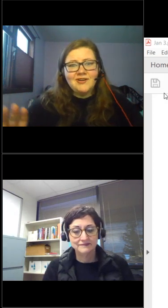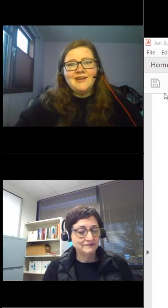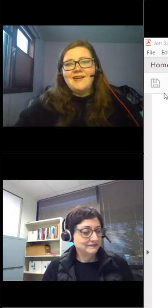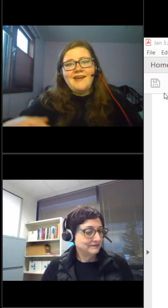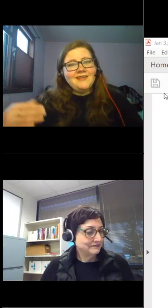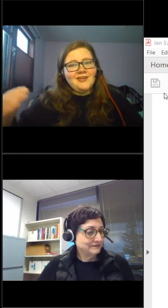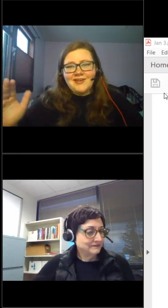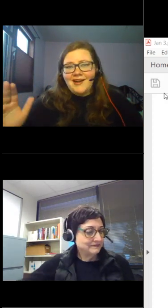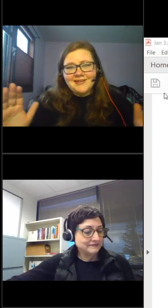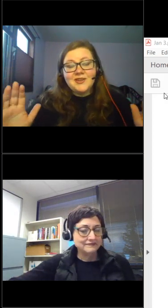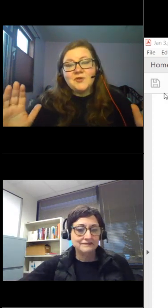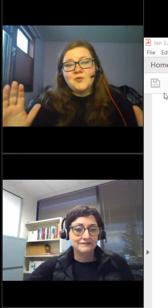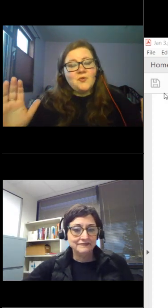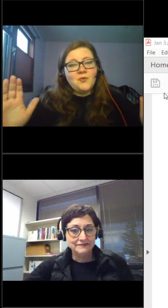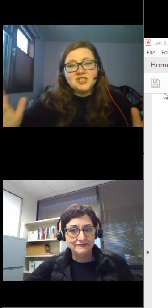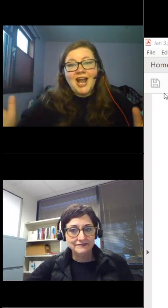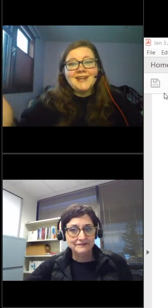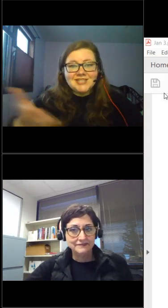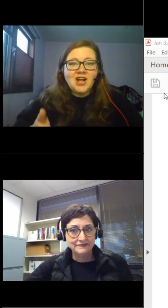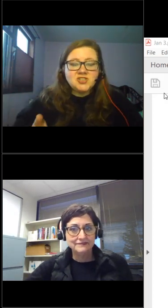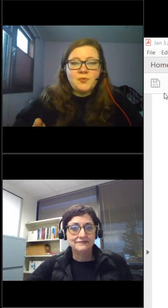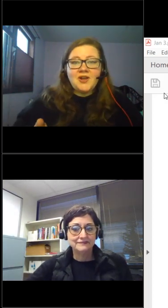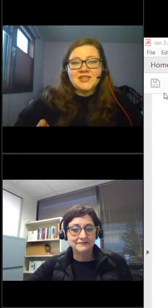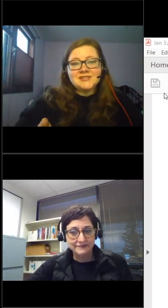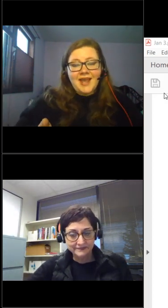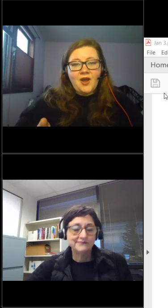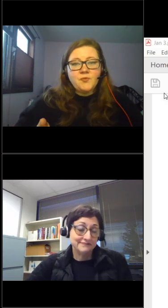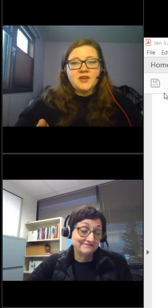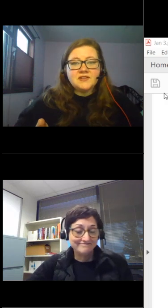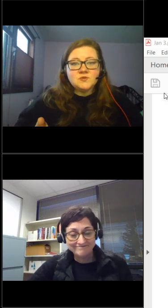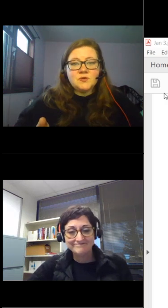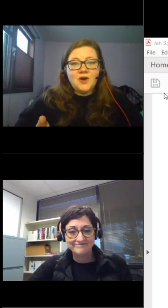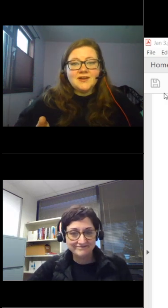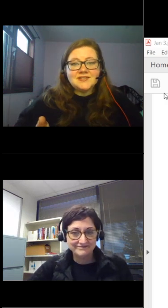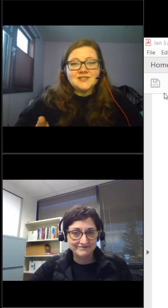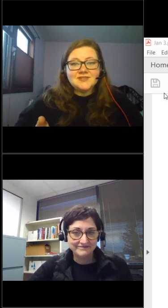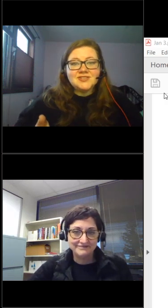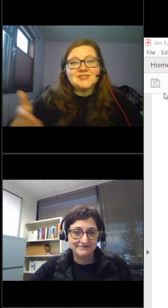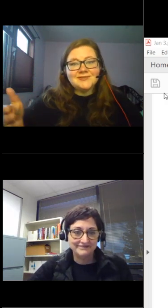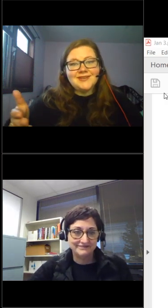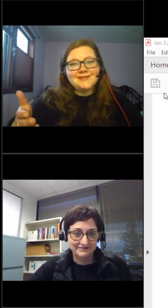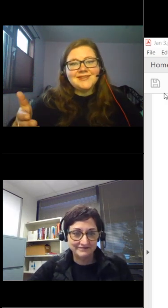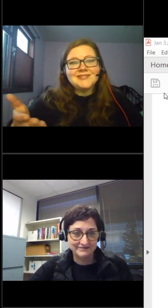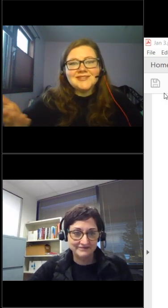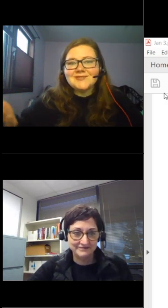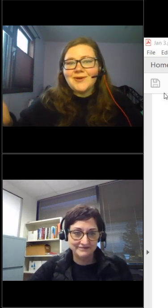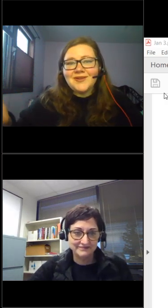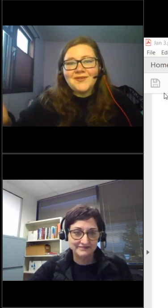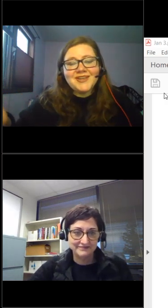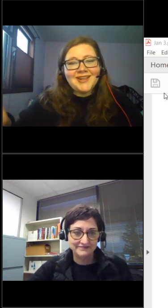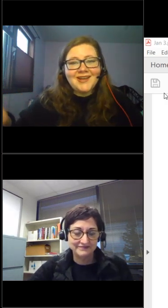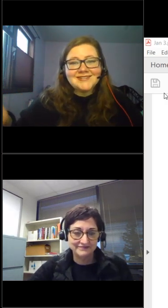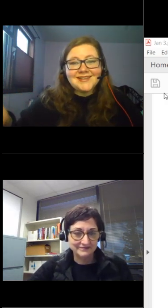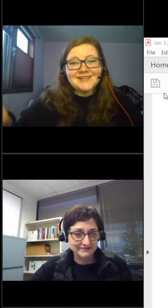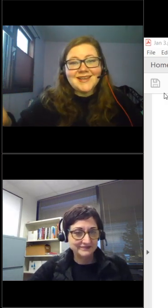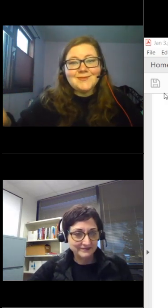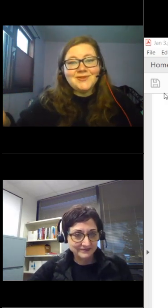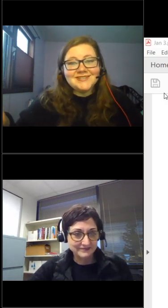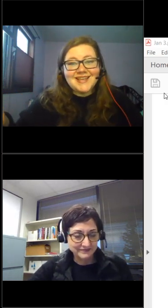trouble. You're not, like, we're trying to talk to you about this now because we want to, like, this is one of the